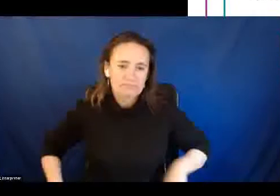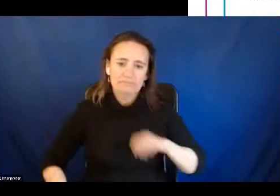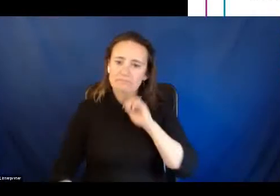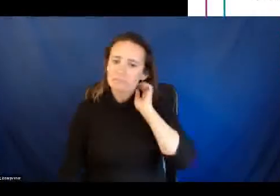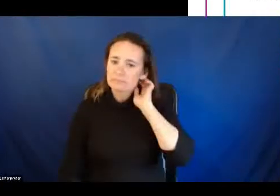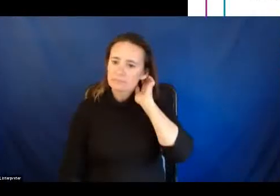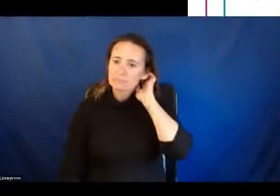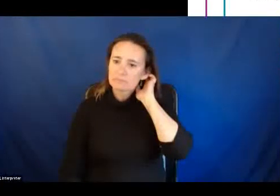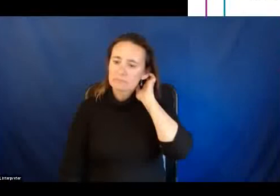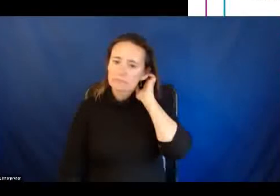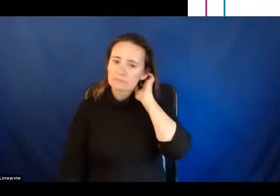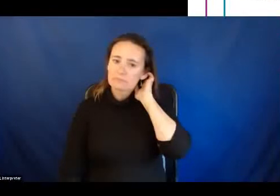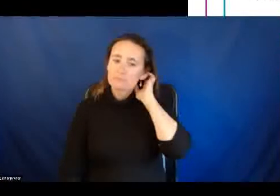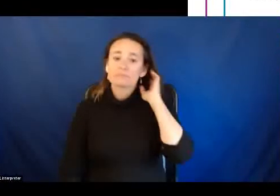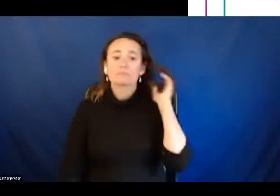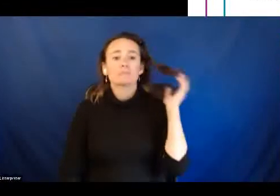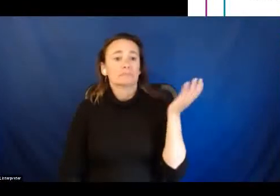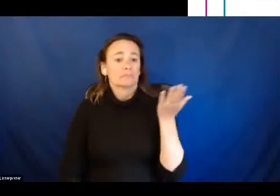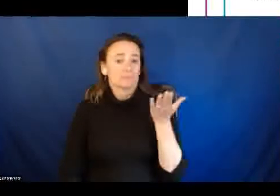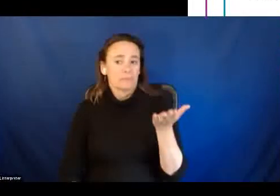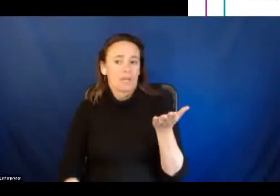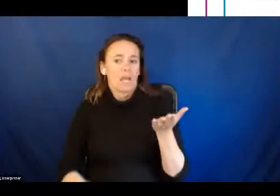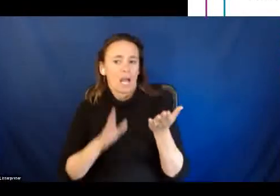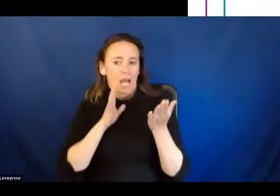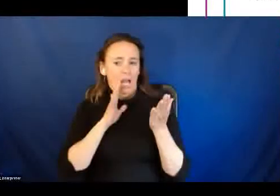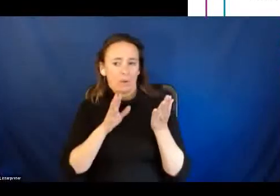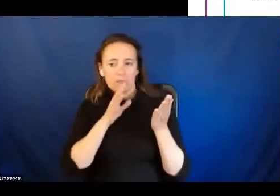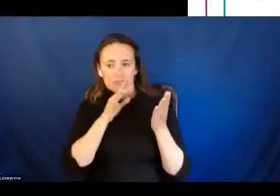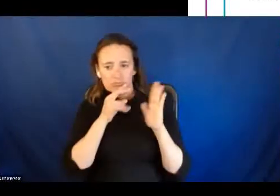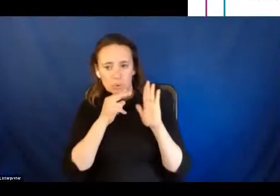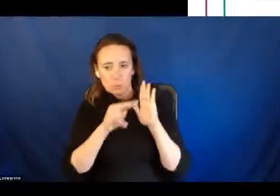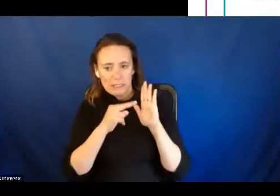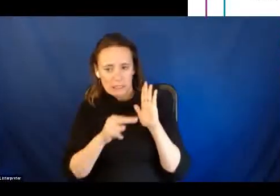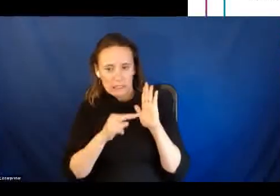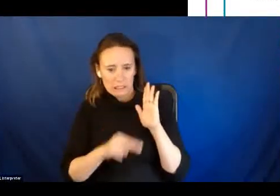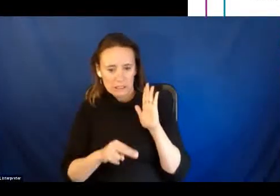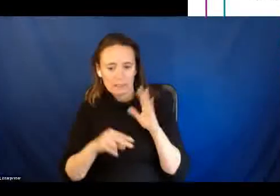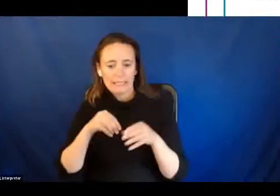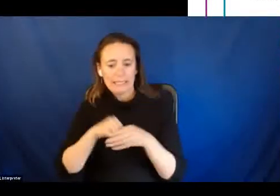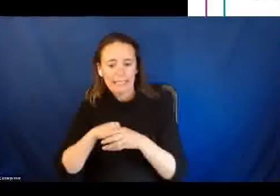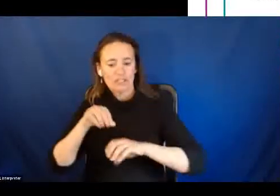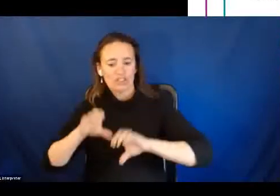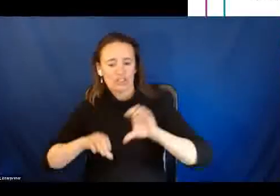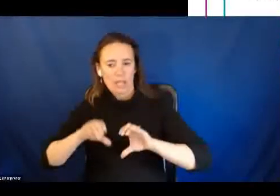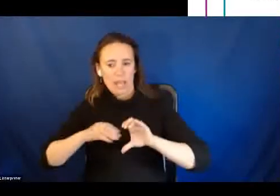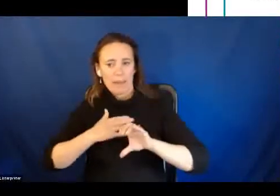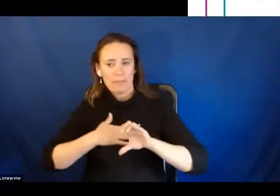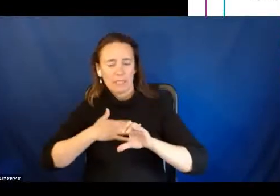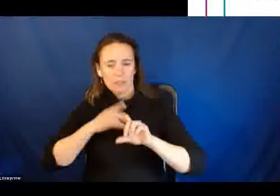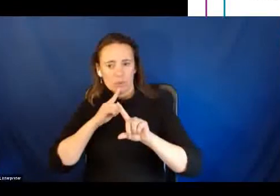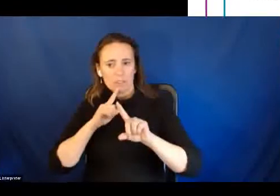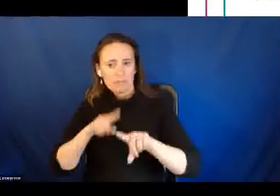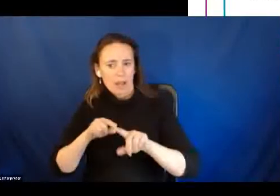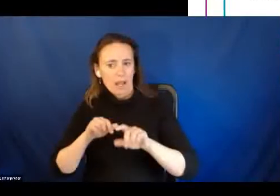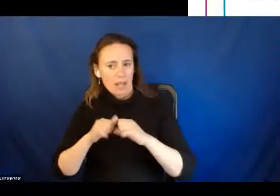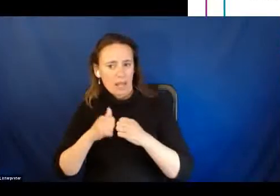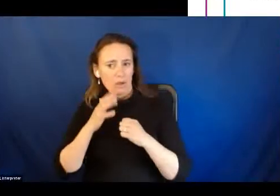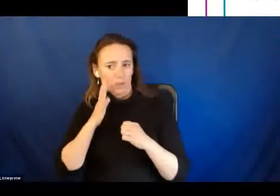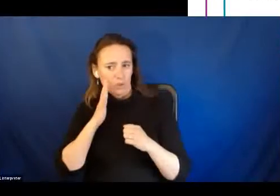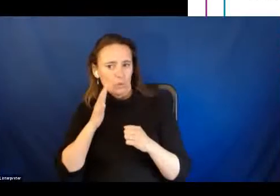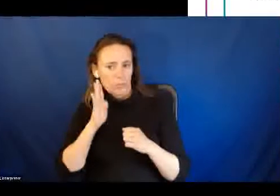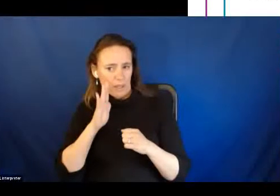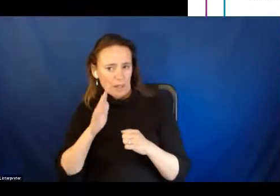Okay. So I'm going to read the scenario, and in the chat, please respond how you would if someone said these things to